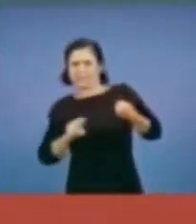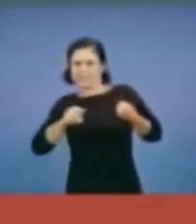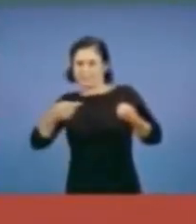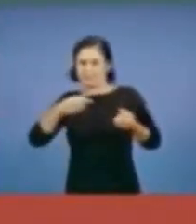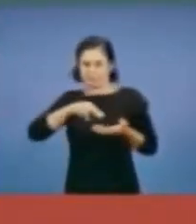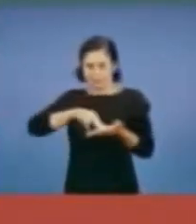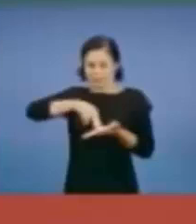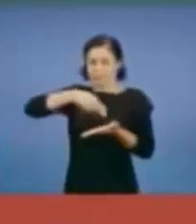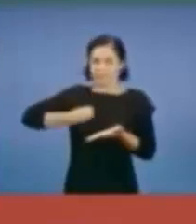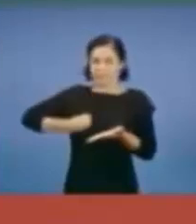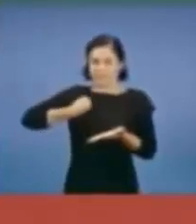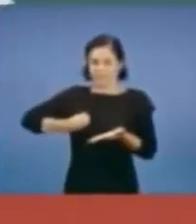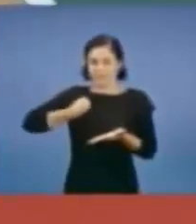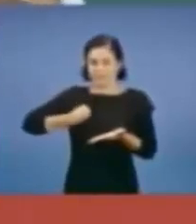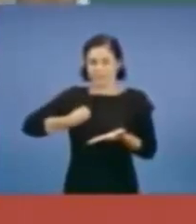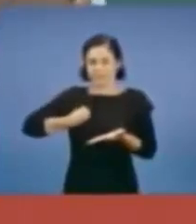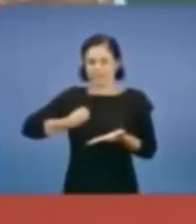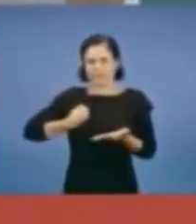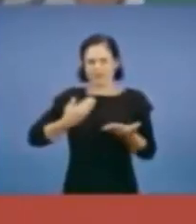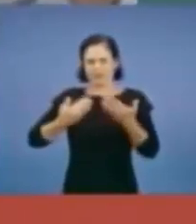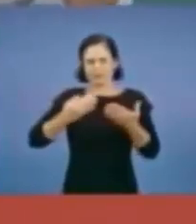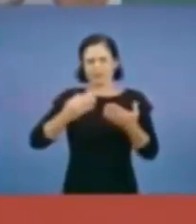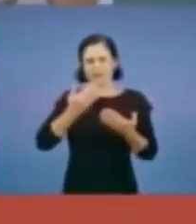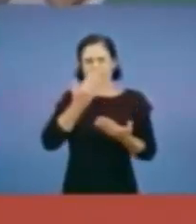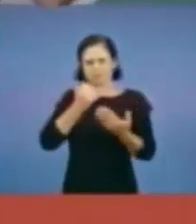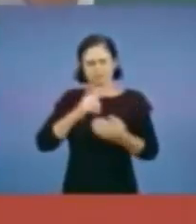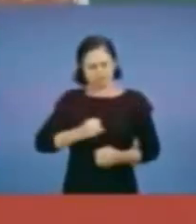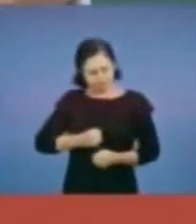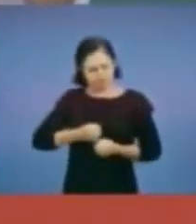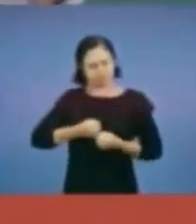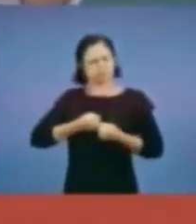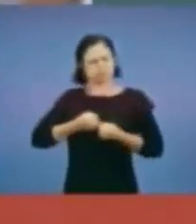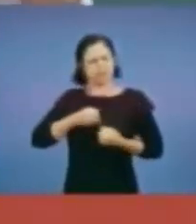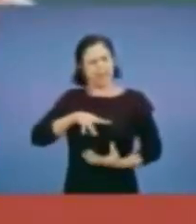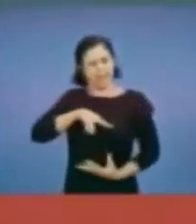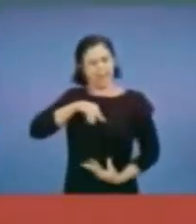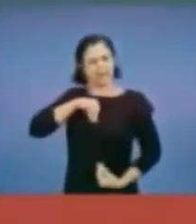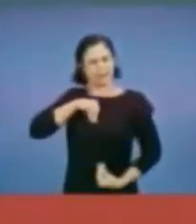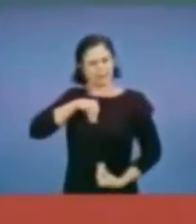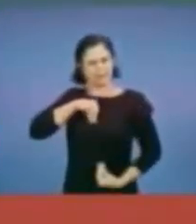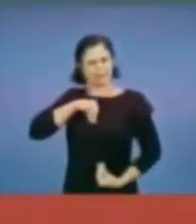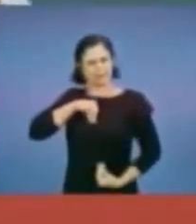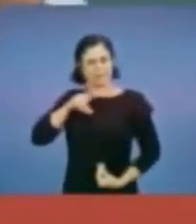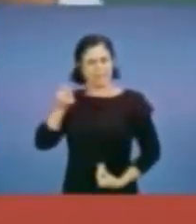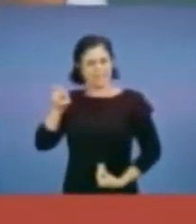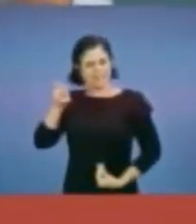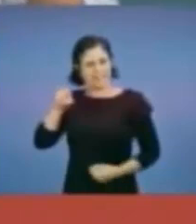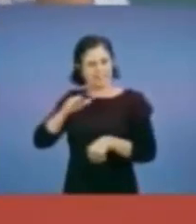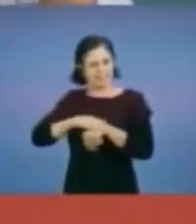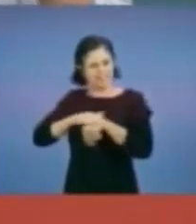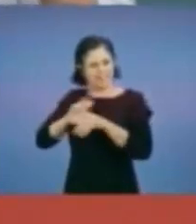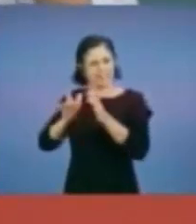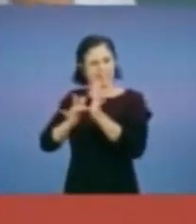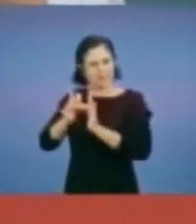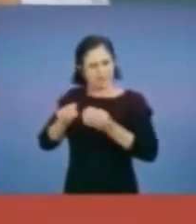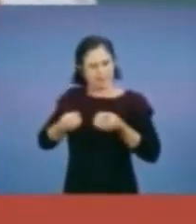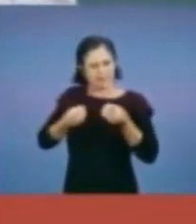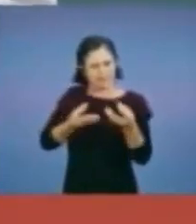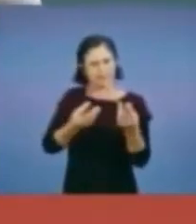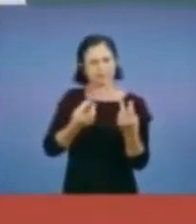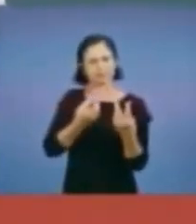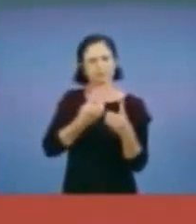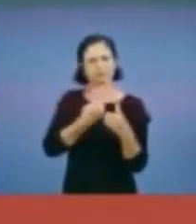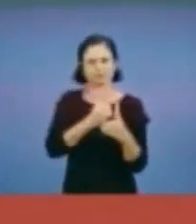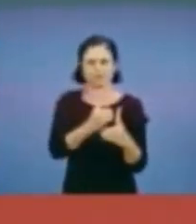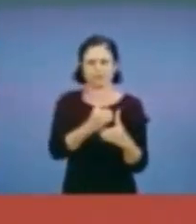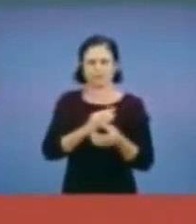he feeds, because he gave his blood, is the food that he gave to his disciples. So what